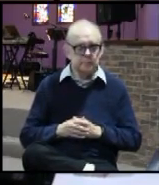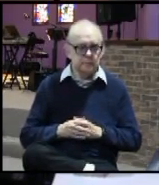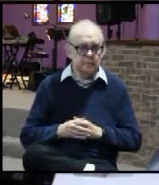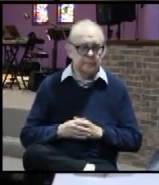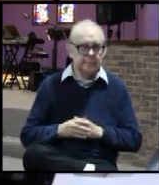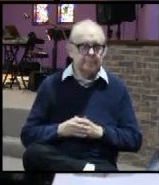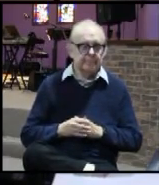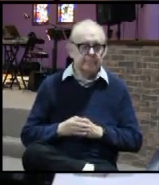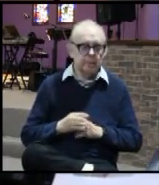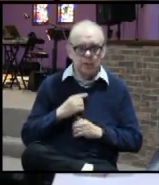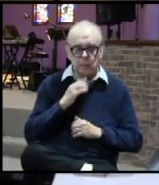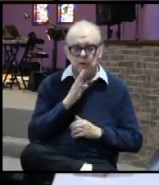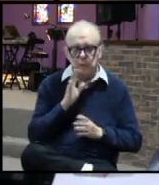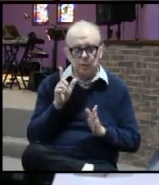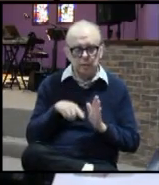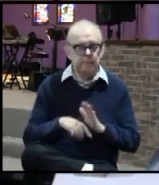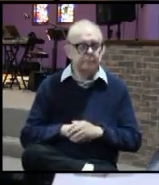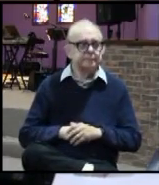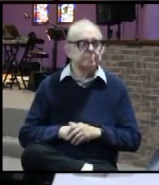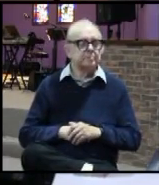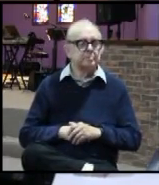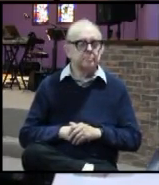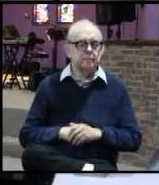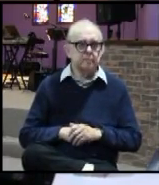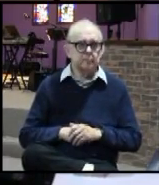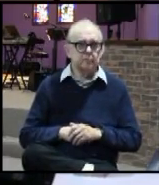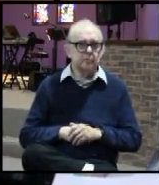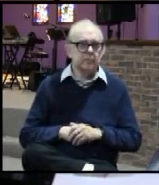said, we have to talk later. And I just couldn't talk about this.